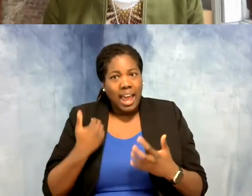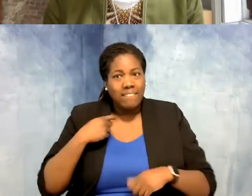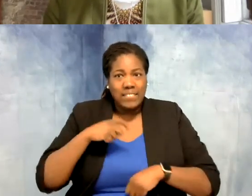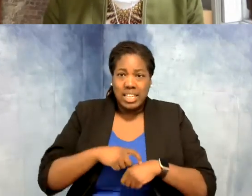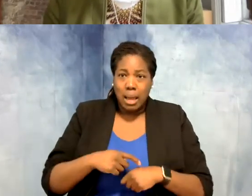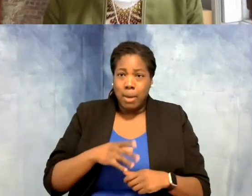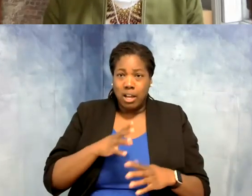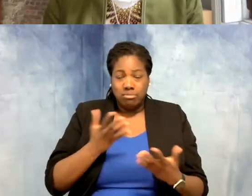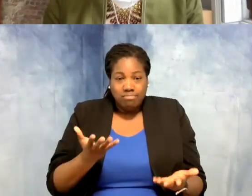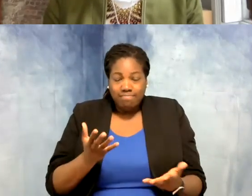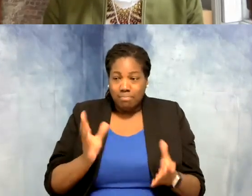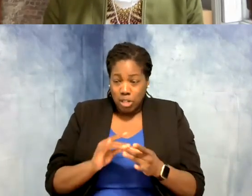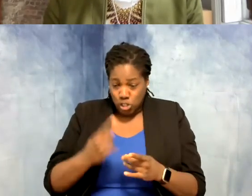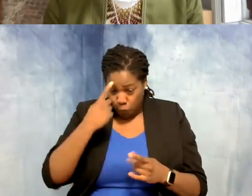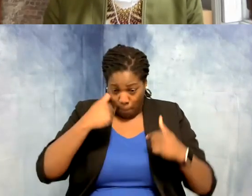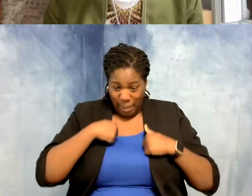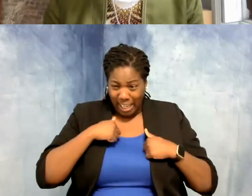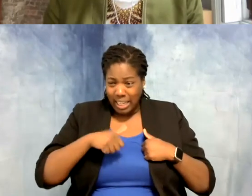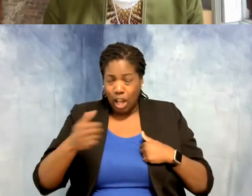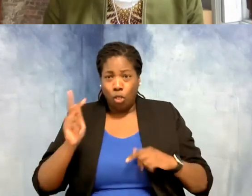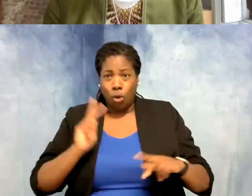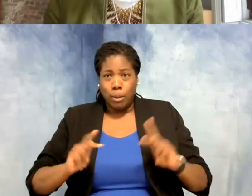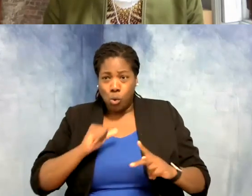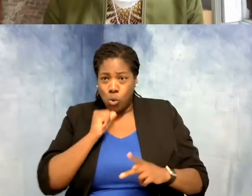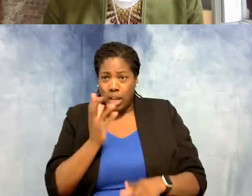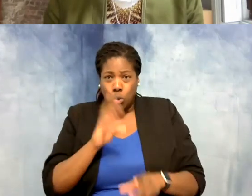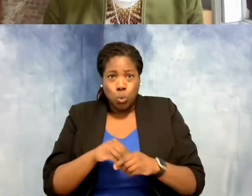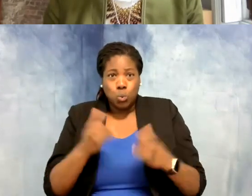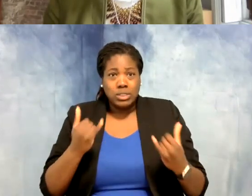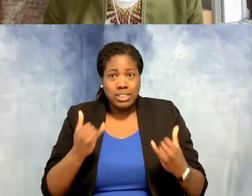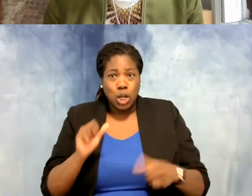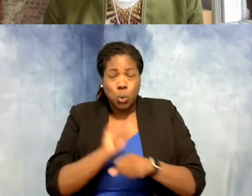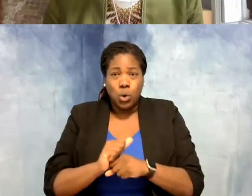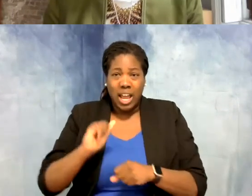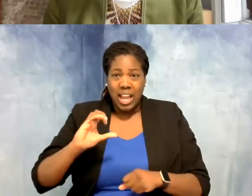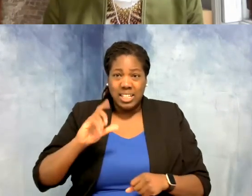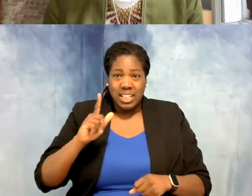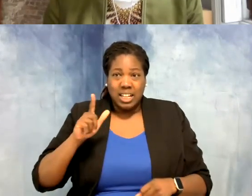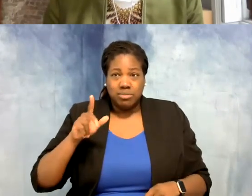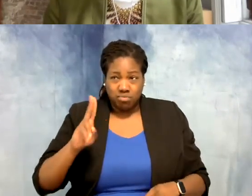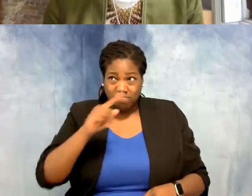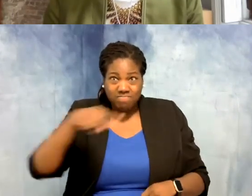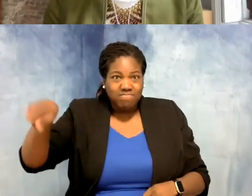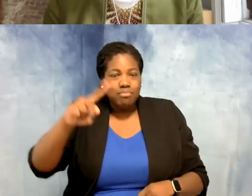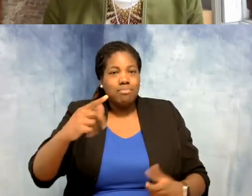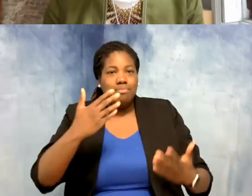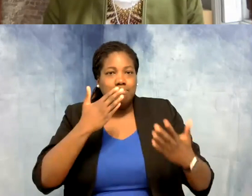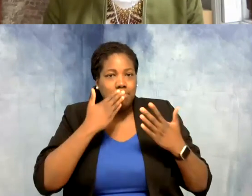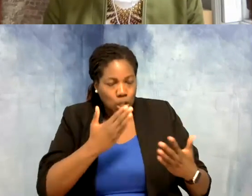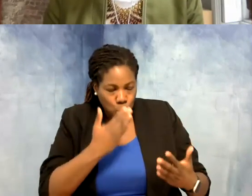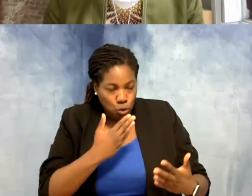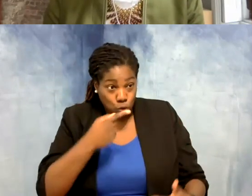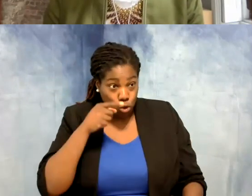for Bridget and others and people who are not on this call who work at the ACLU, and we want to say thank you. Thank you to